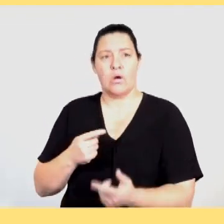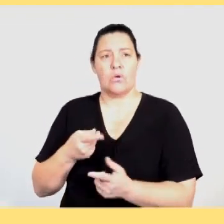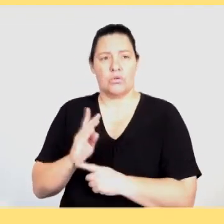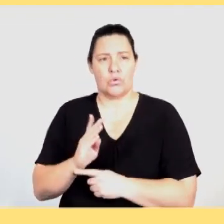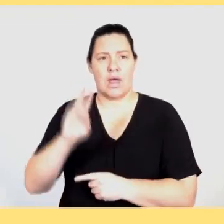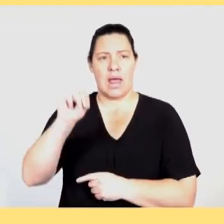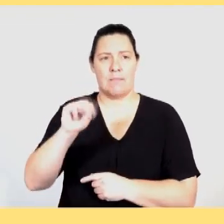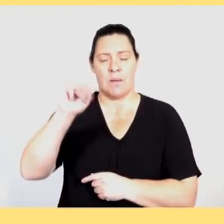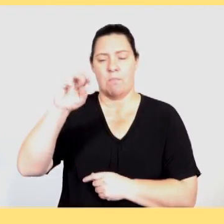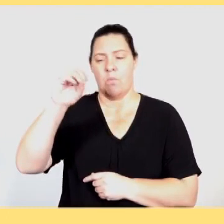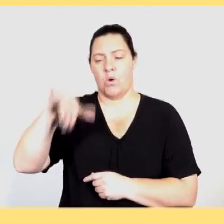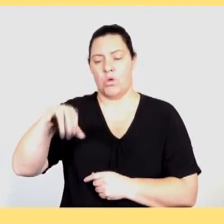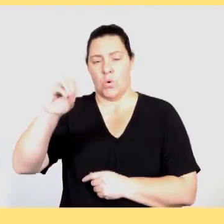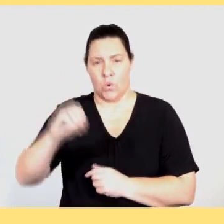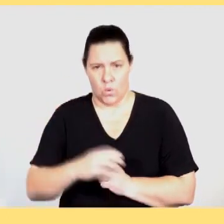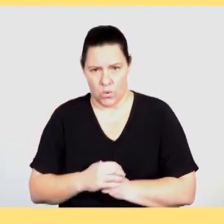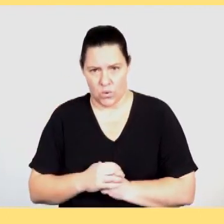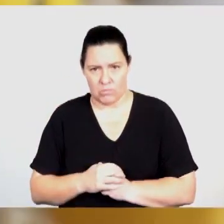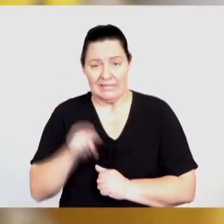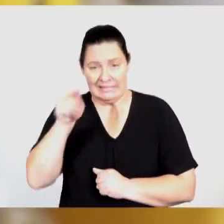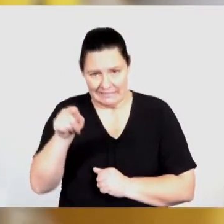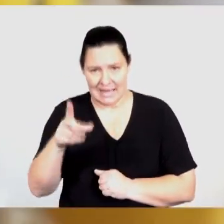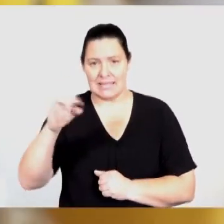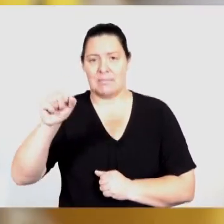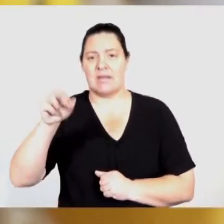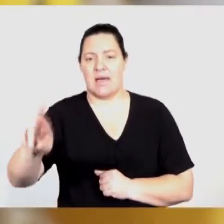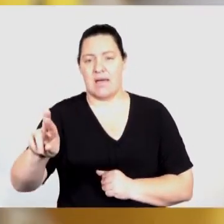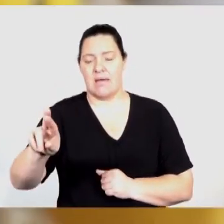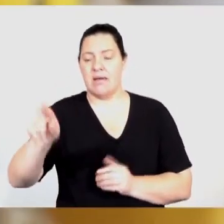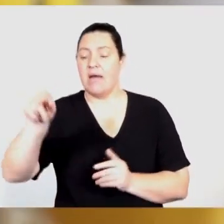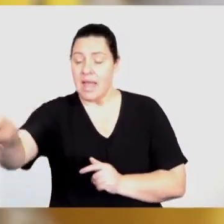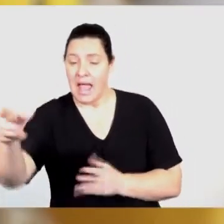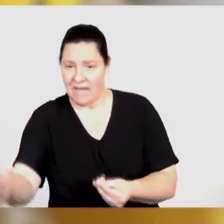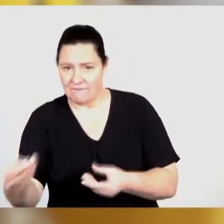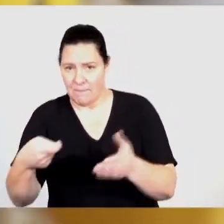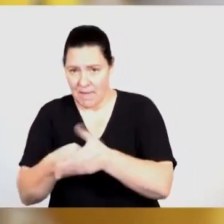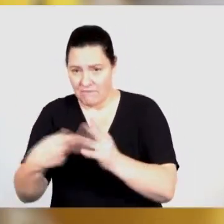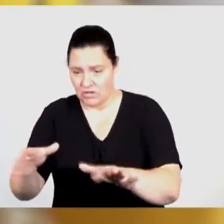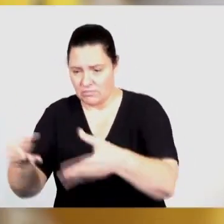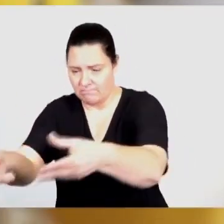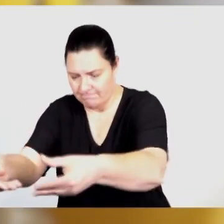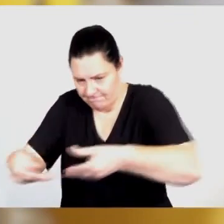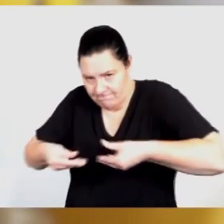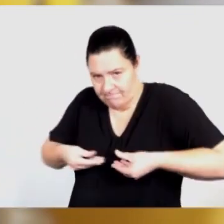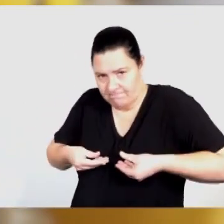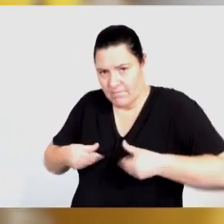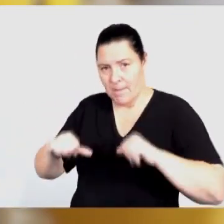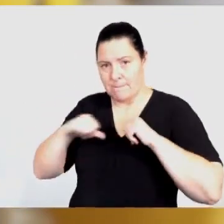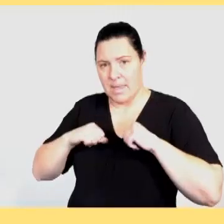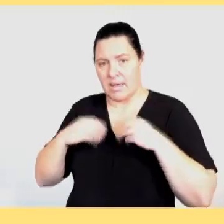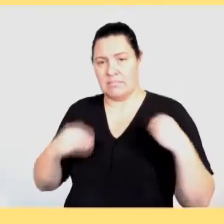by MOO. So MOO in this case is our debtor and is returning goods back to the